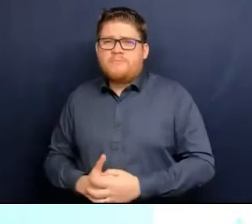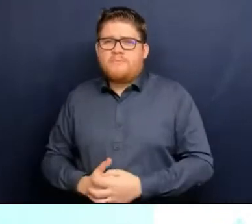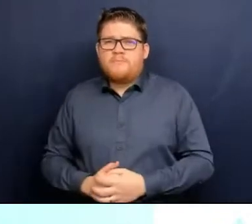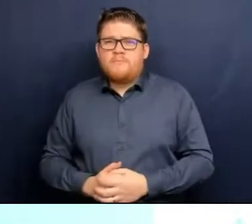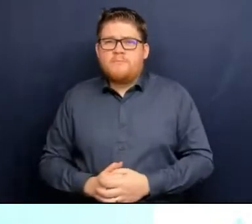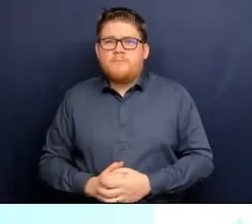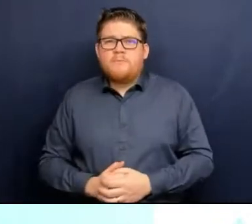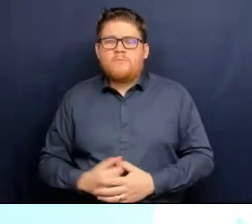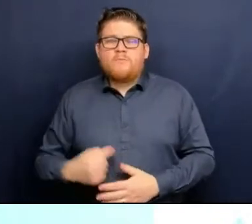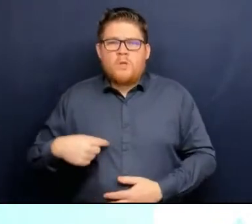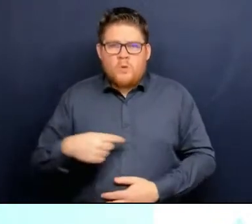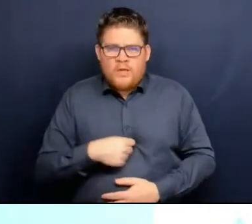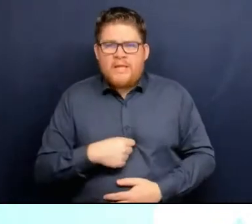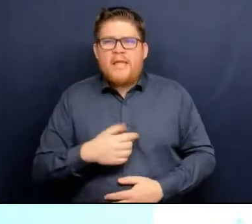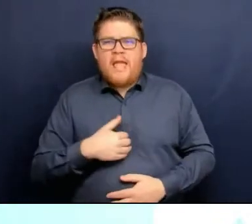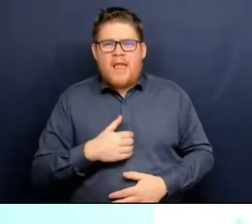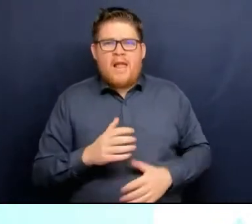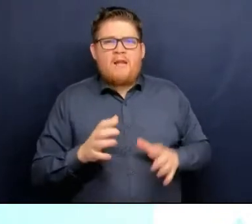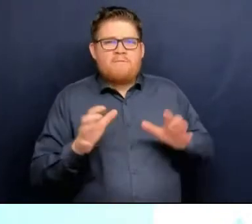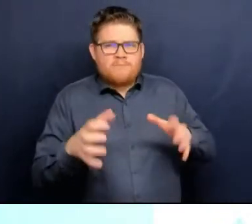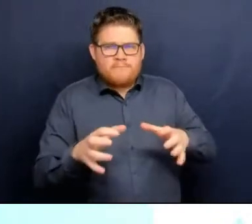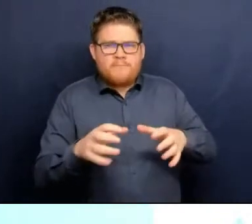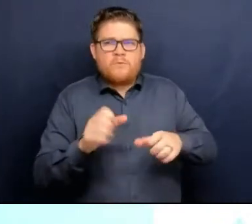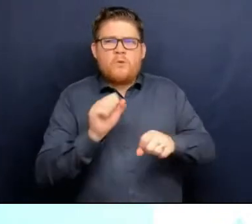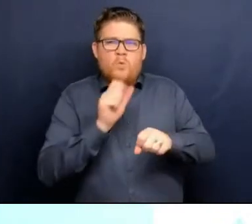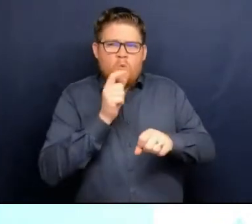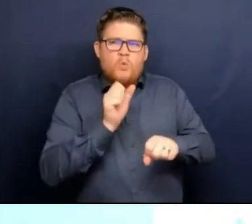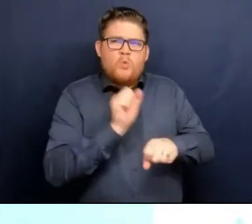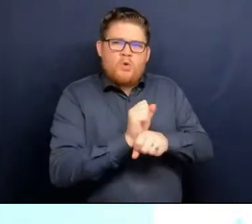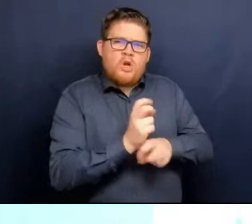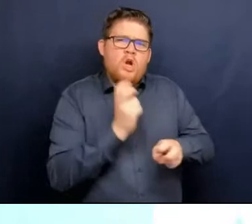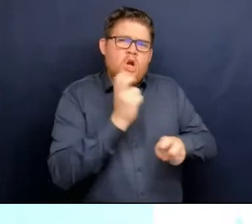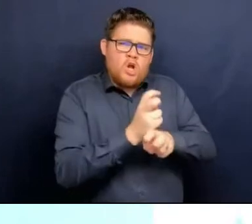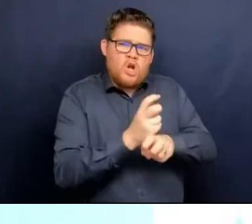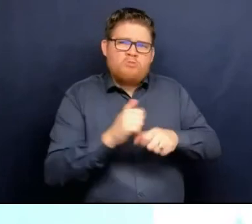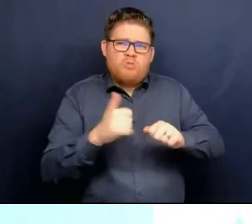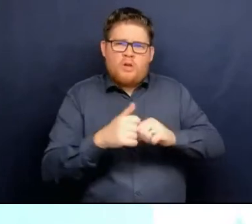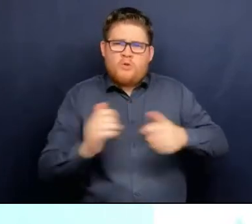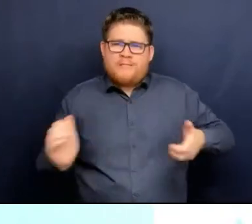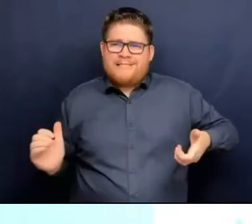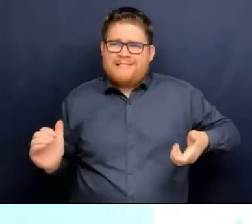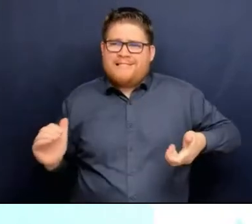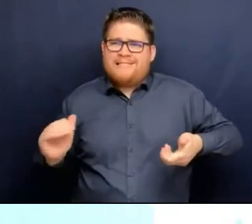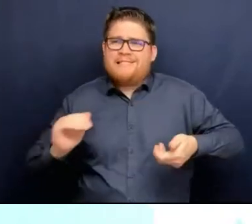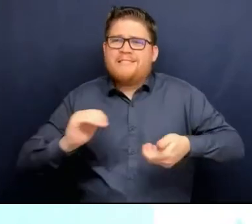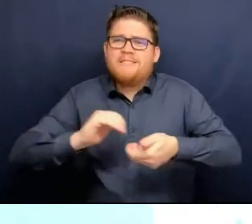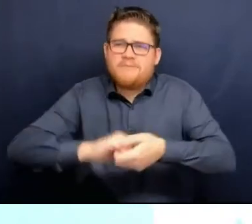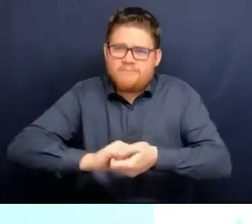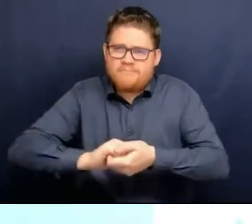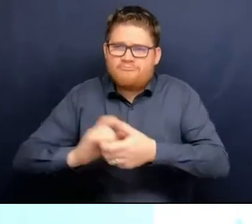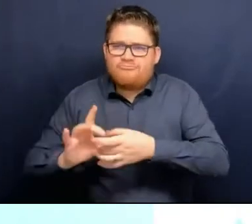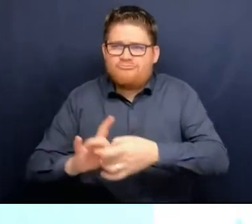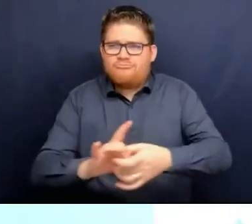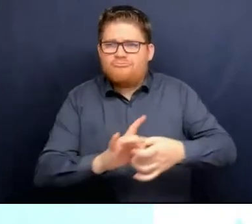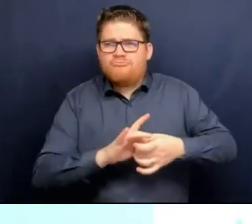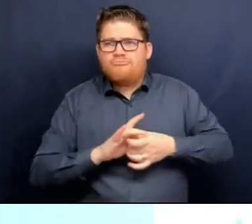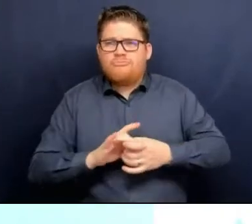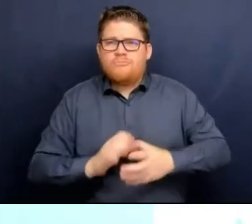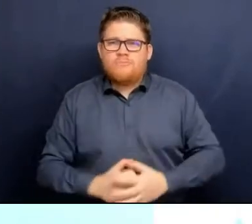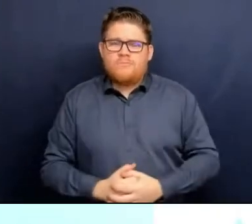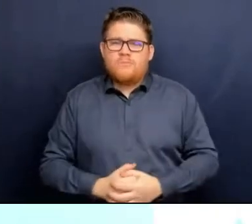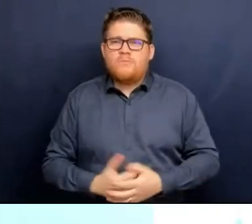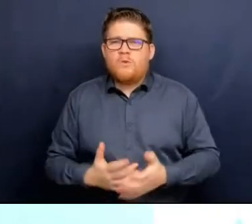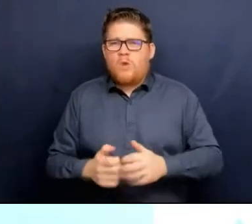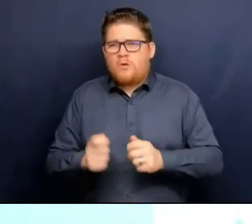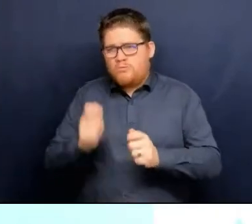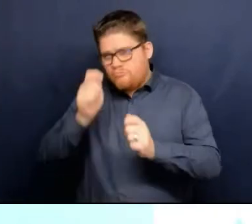worked to get to where we are today, and we need to acknowledge that, and I know all of us will lift our hands to the people who came before us, Indigenous and non-Indigenous,